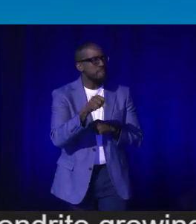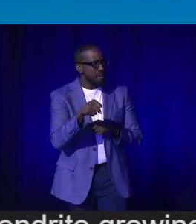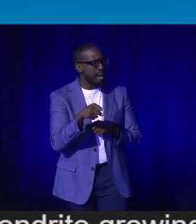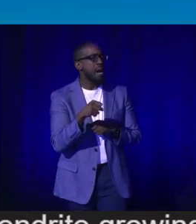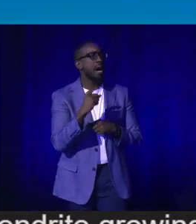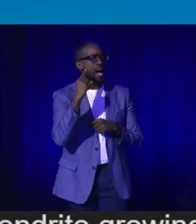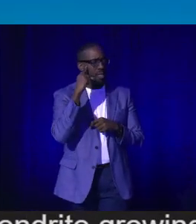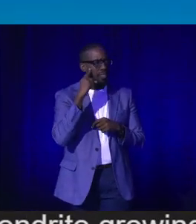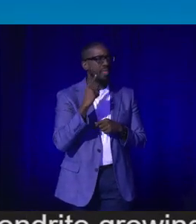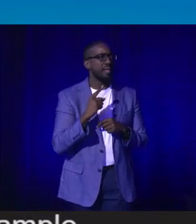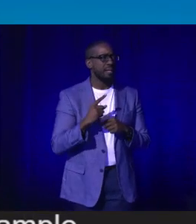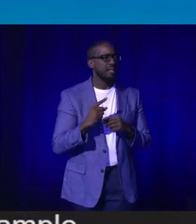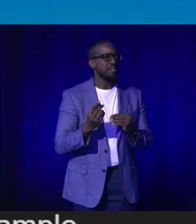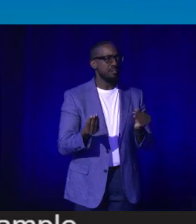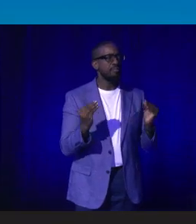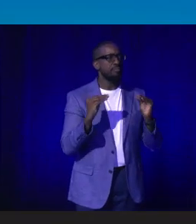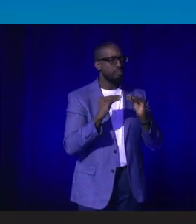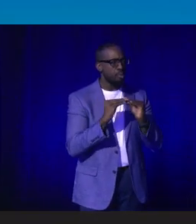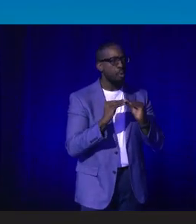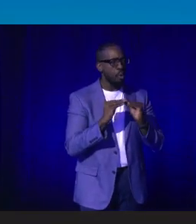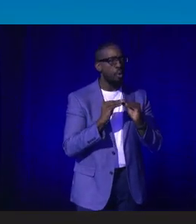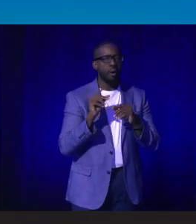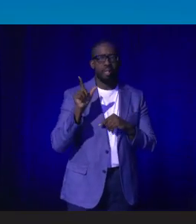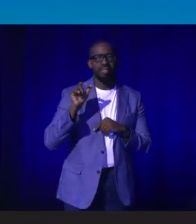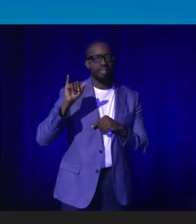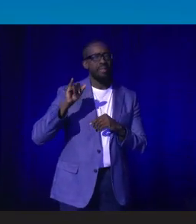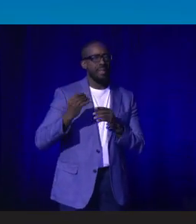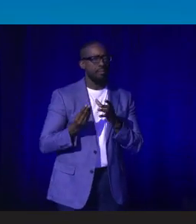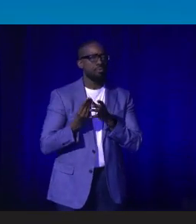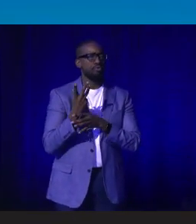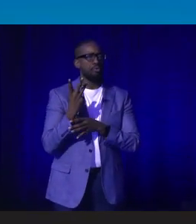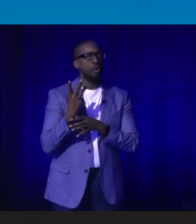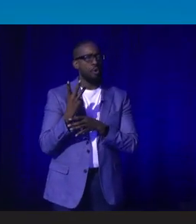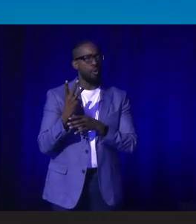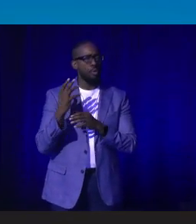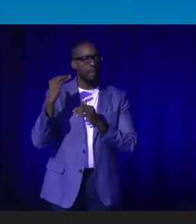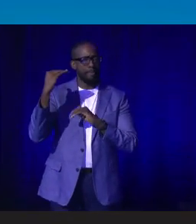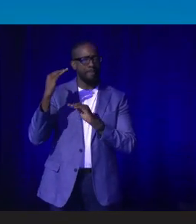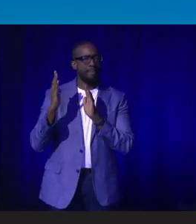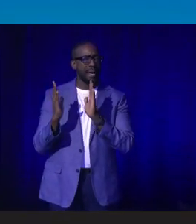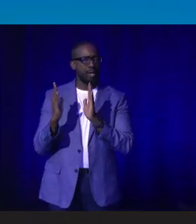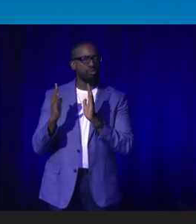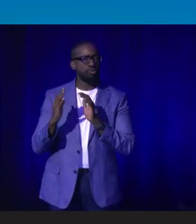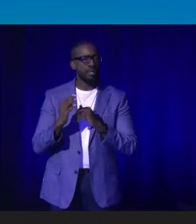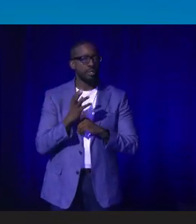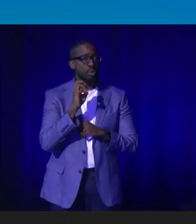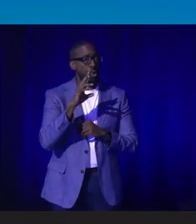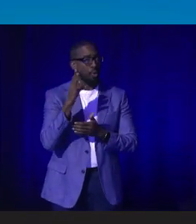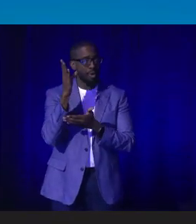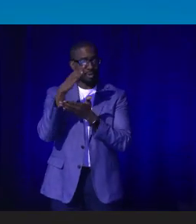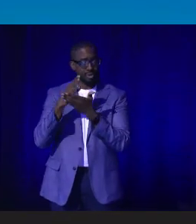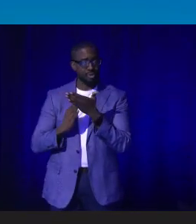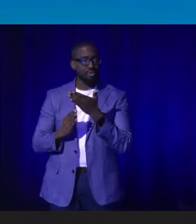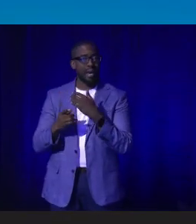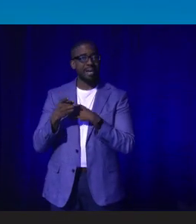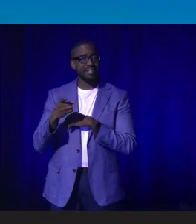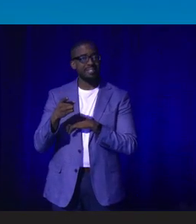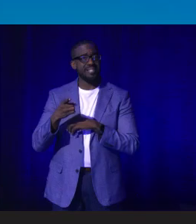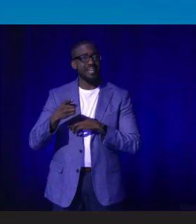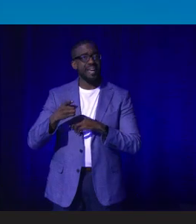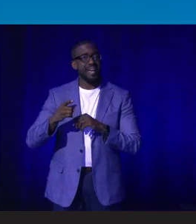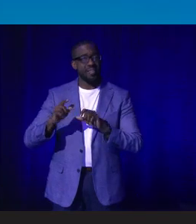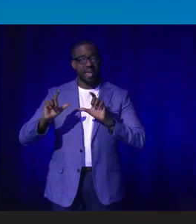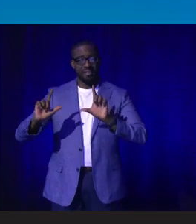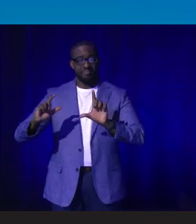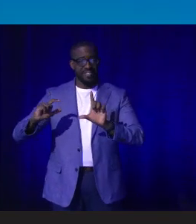there's been a lot of observation of lithium growth through like grain boundaries or cracks. That interfaces